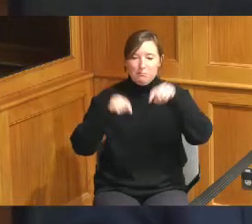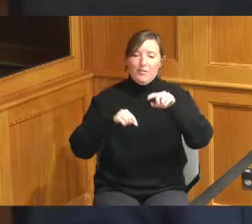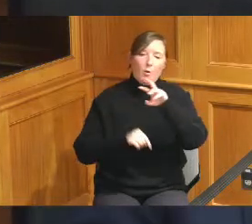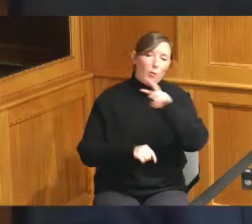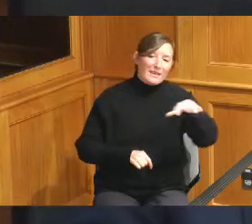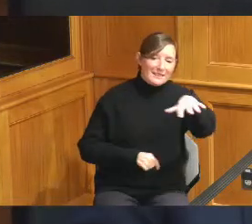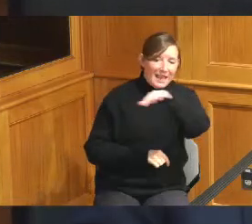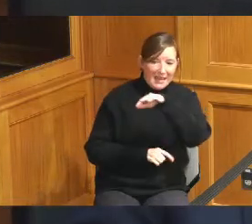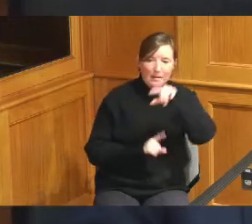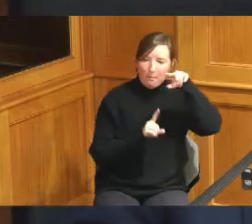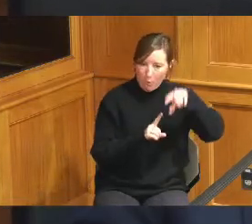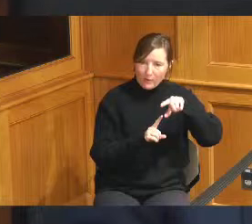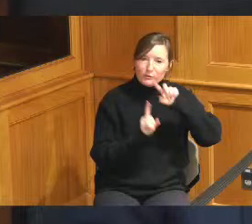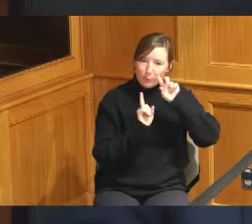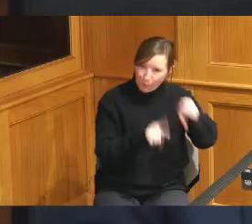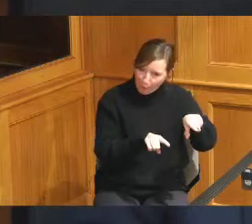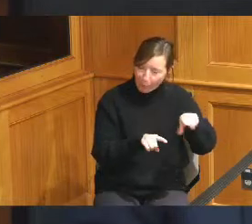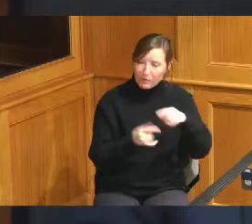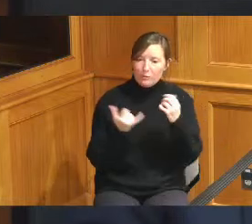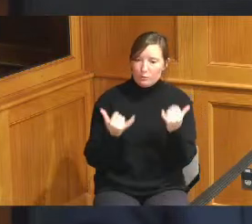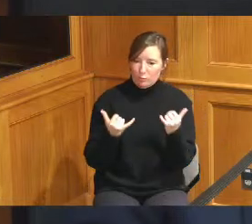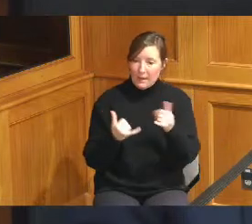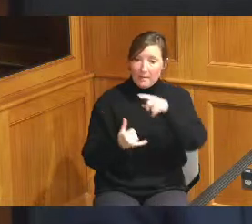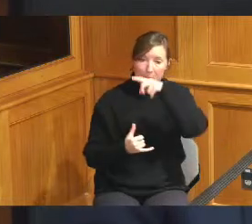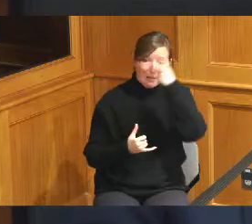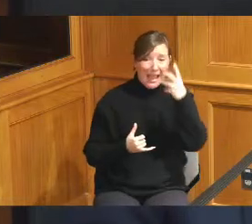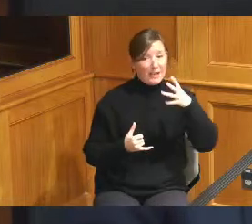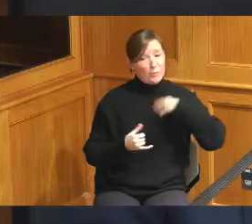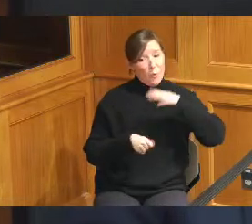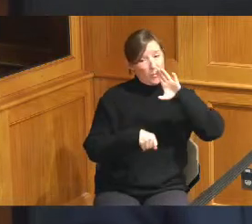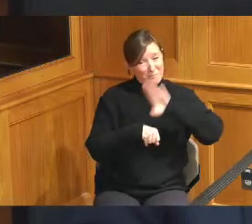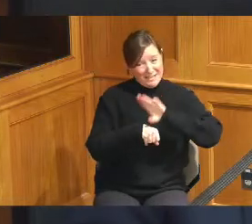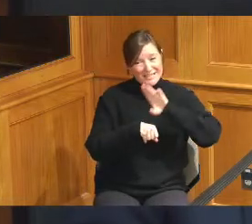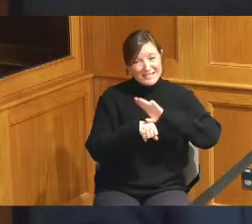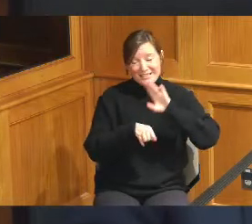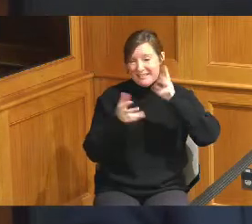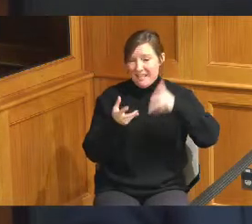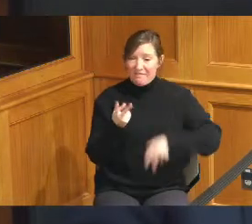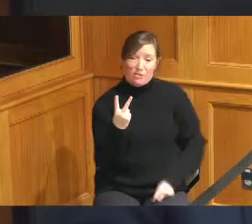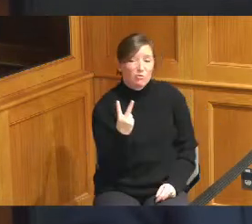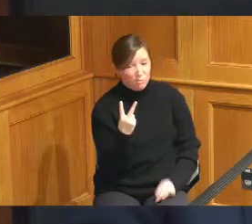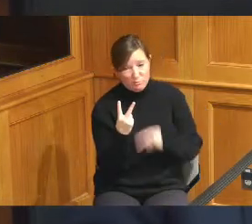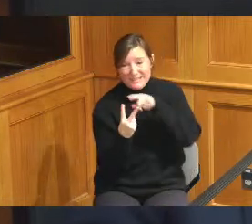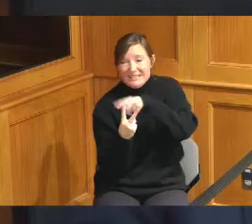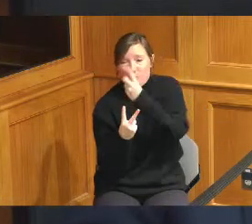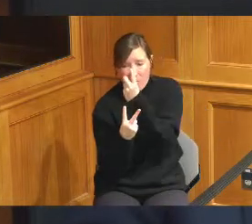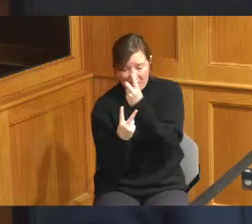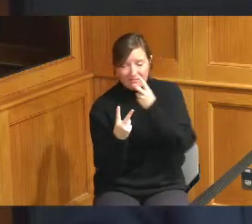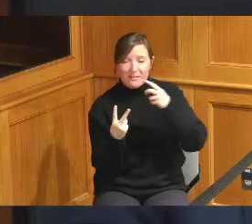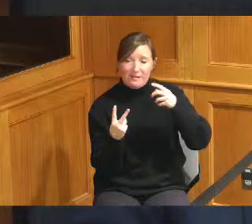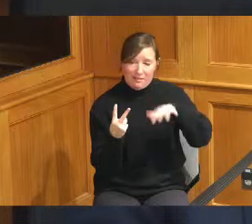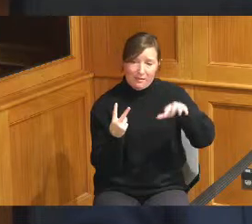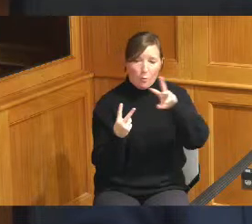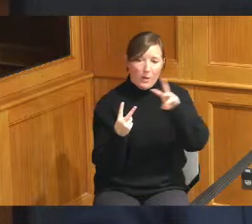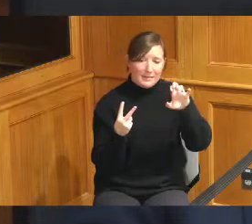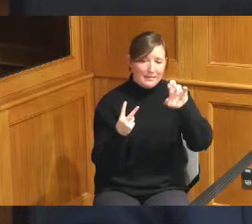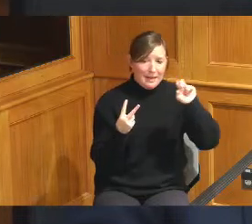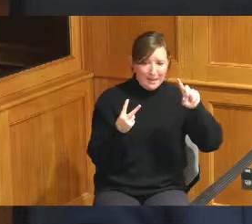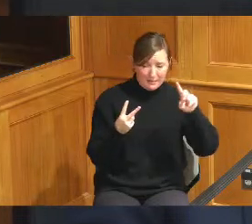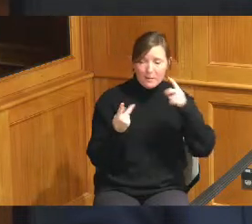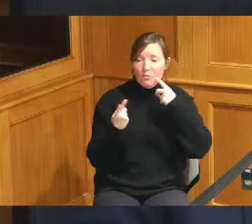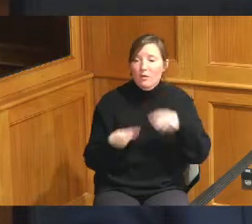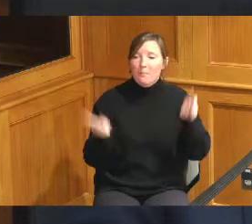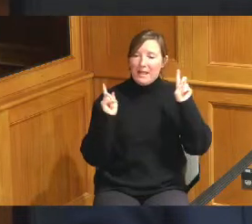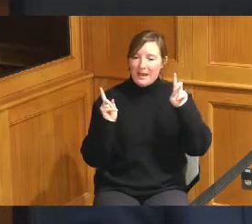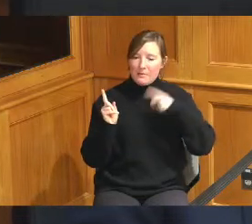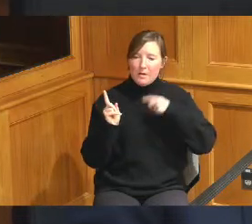End. Today, it's one of the few Black-owned businesses left in the West End neighborhood. Now, therefore, be it proclaimed that the Hamilton County Board of